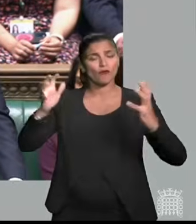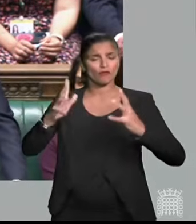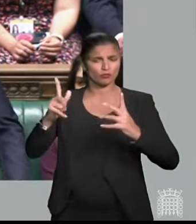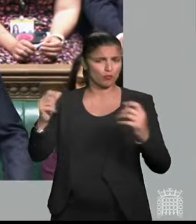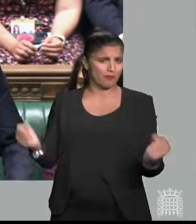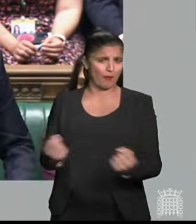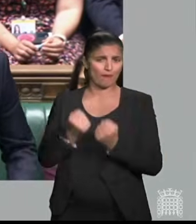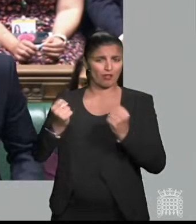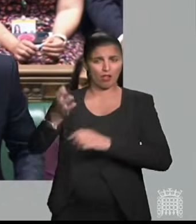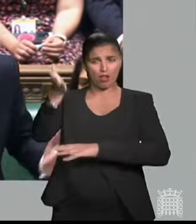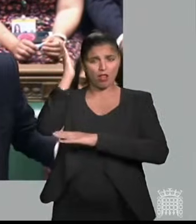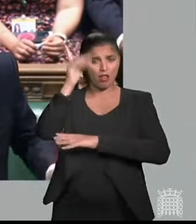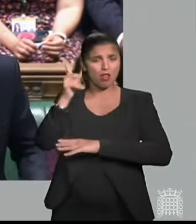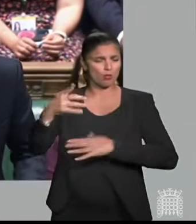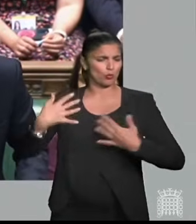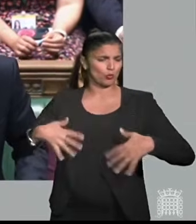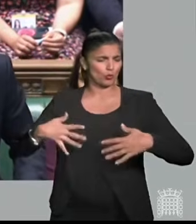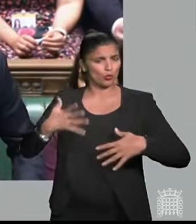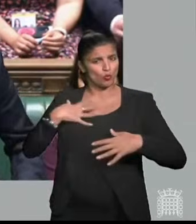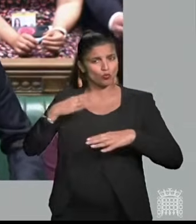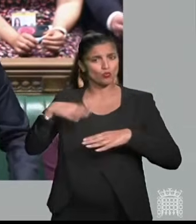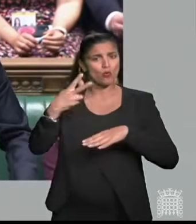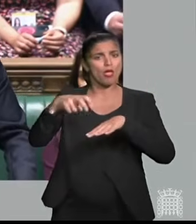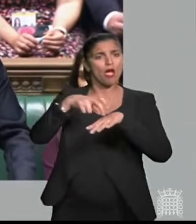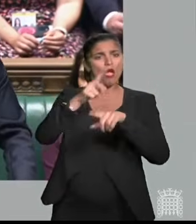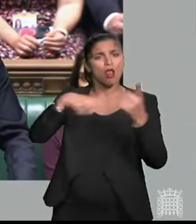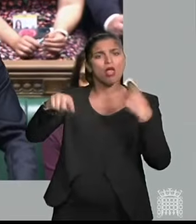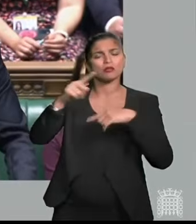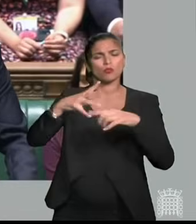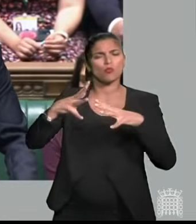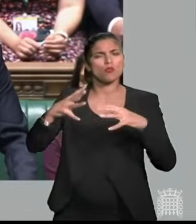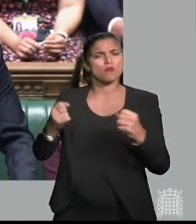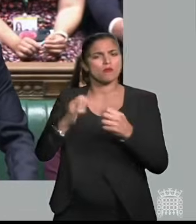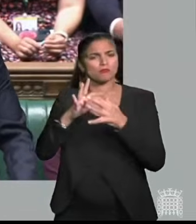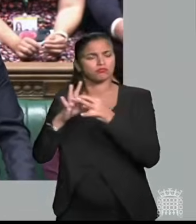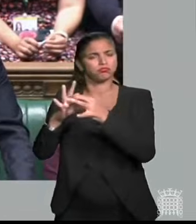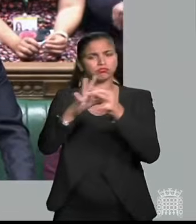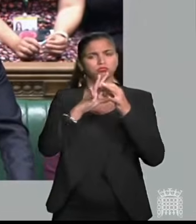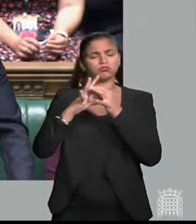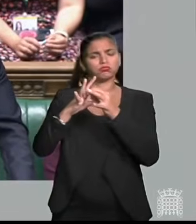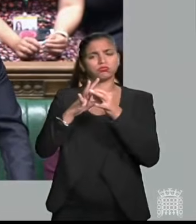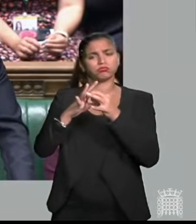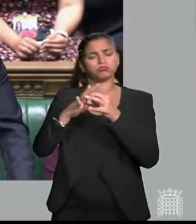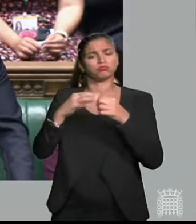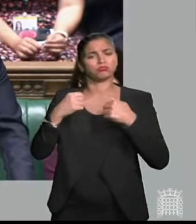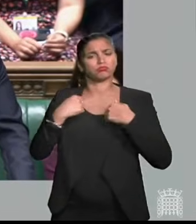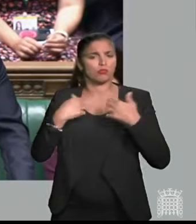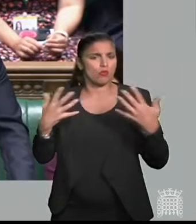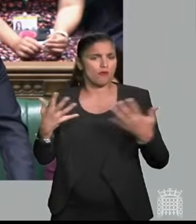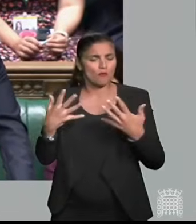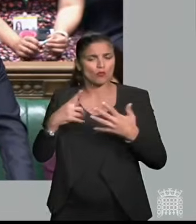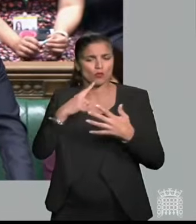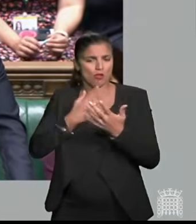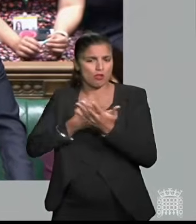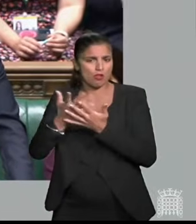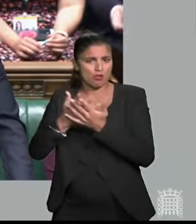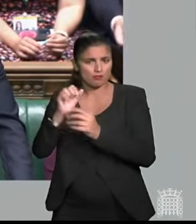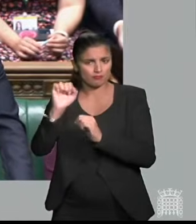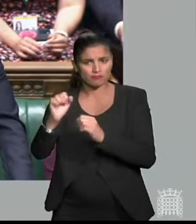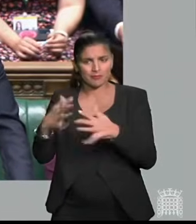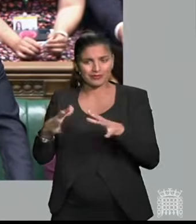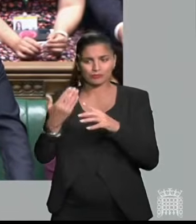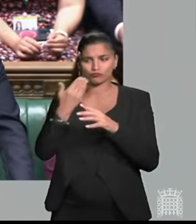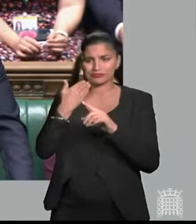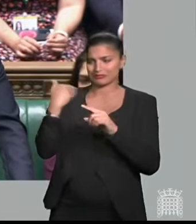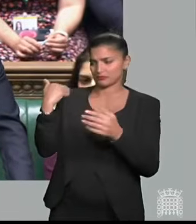within our union. My right honourable friend, the Secretary of State, has had the opportunity to discuss our shared commitment to the union with his party over recent weeks